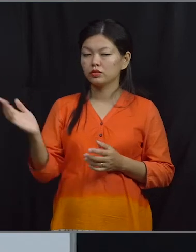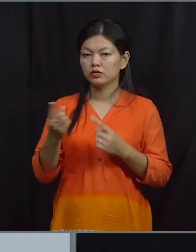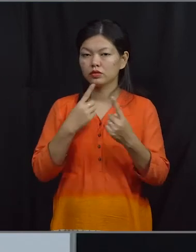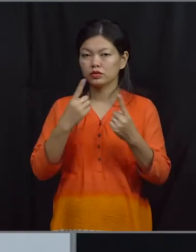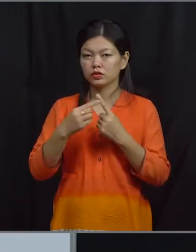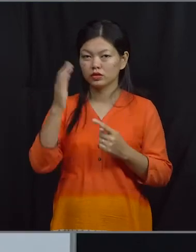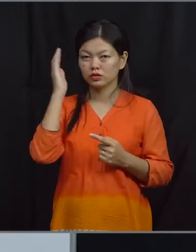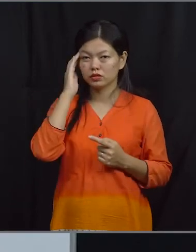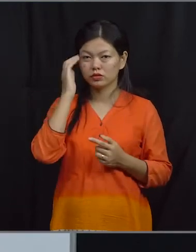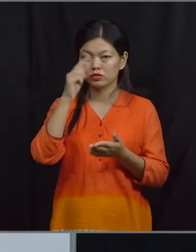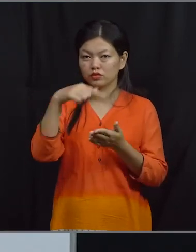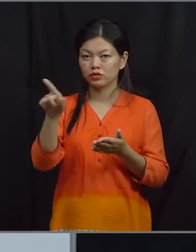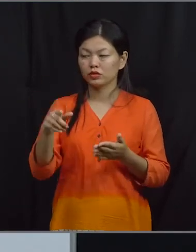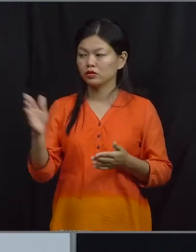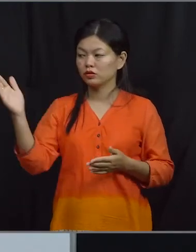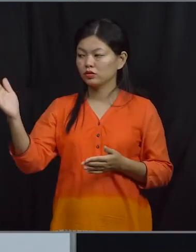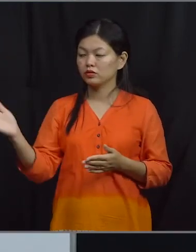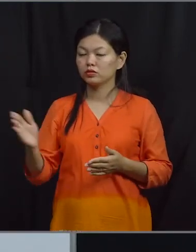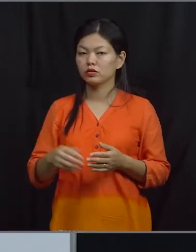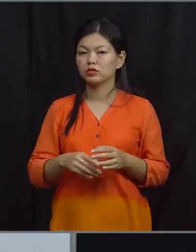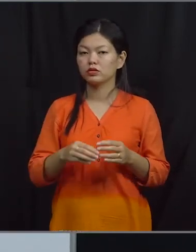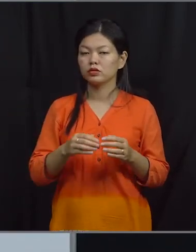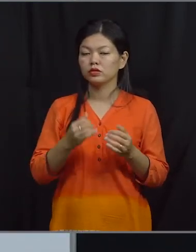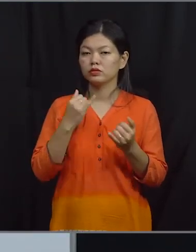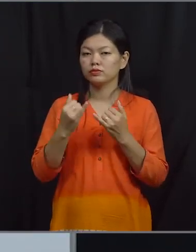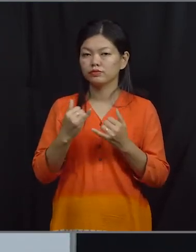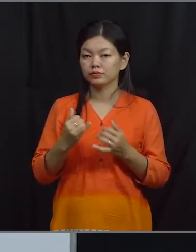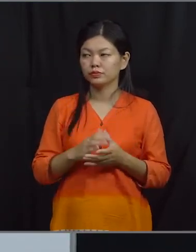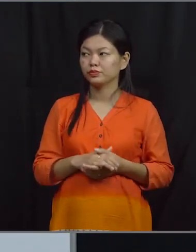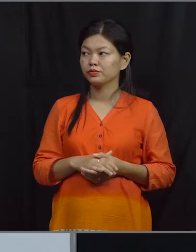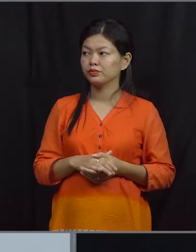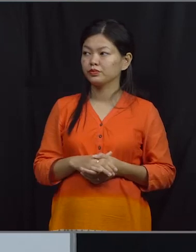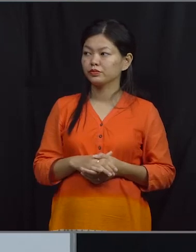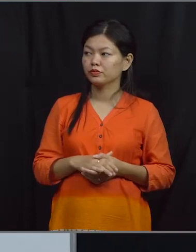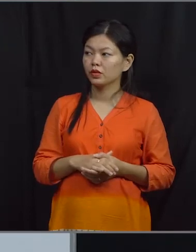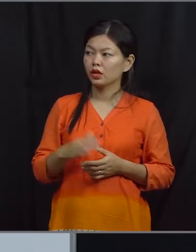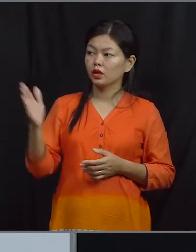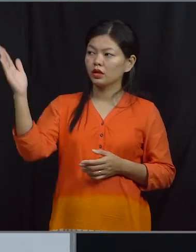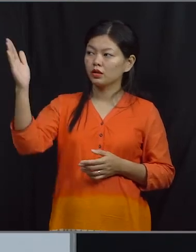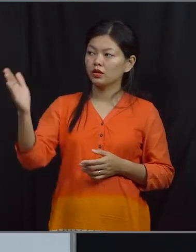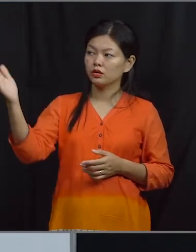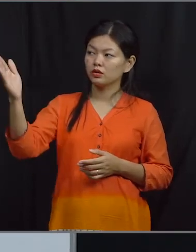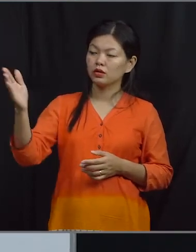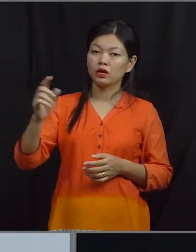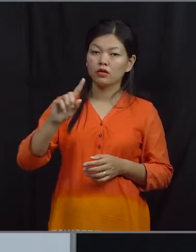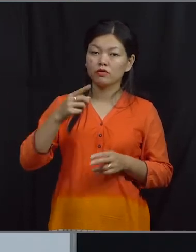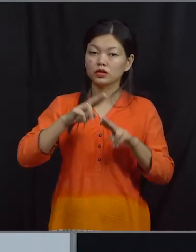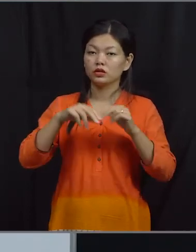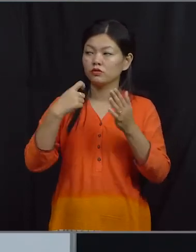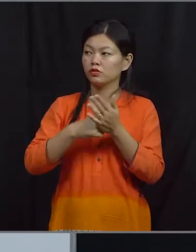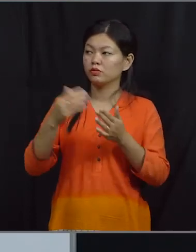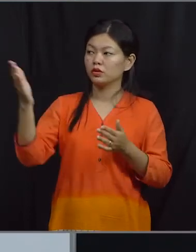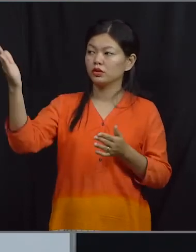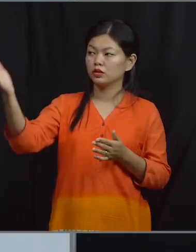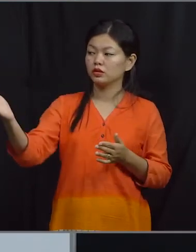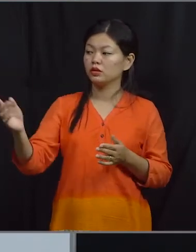answer also, isn't it? So you substitute x equal to 2, y equal to minus 1 and z equal to 1 in any one of this equation, left hand side, you will get